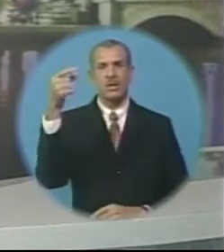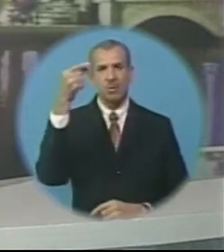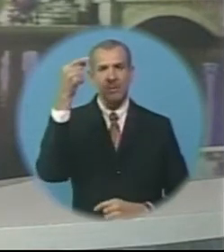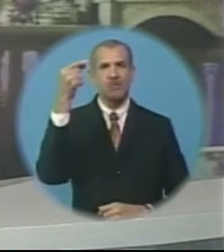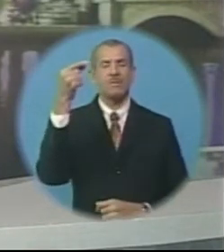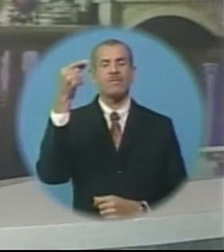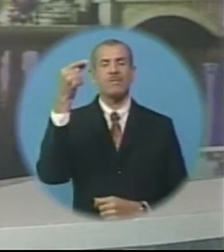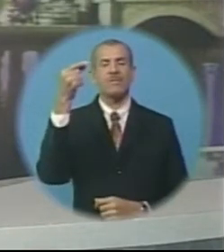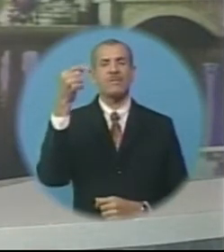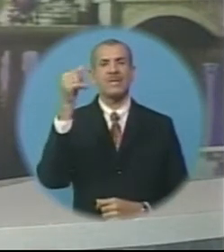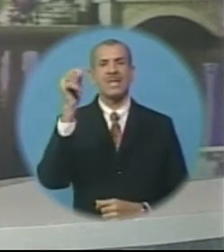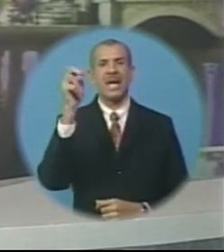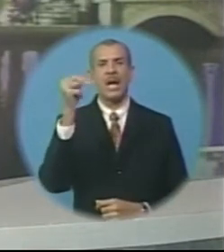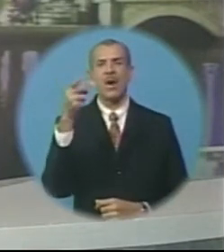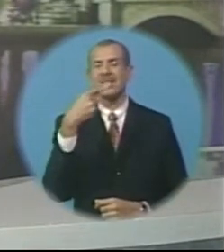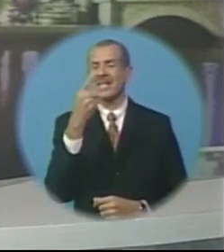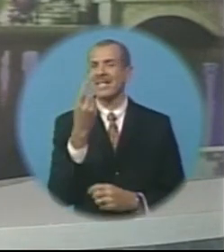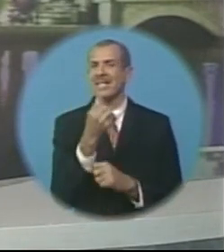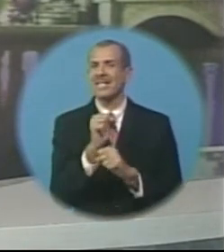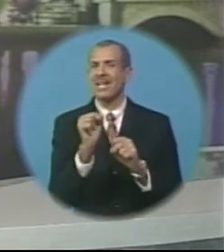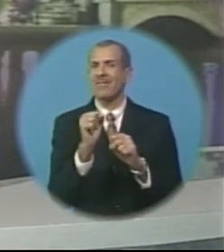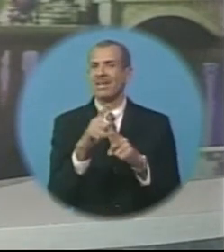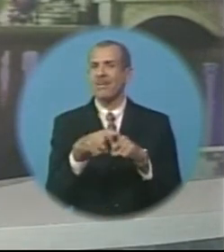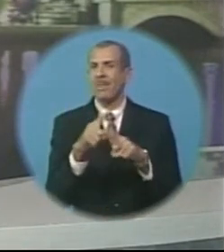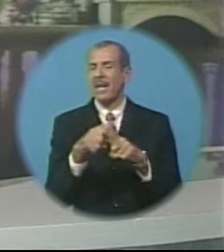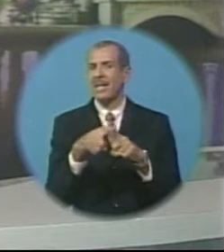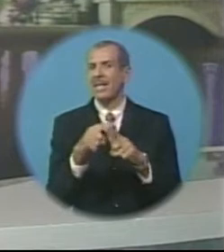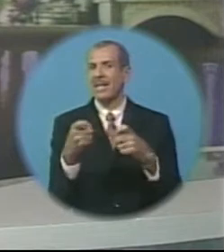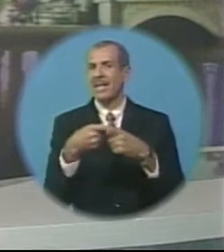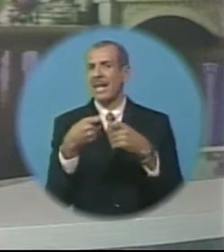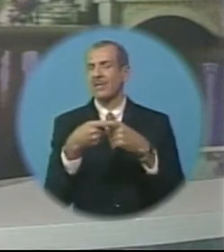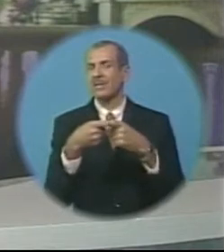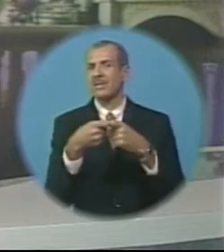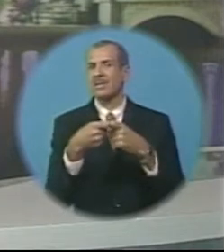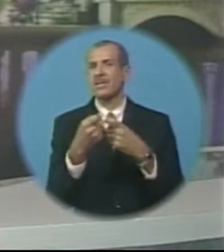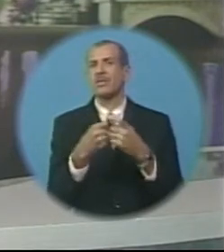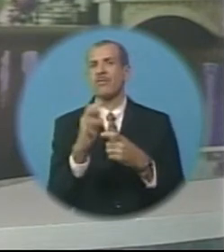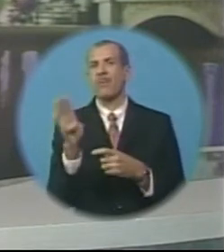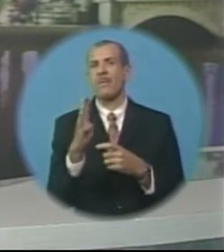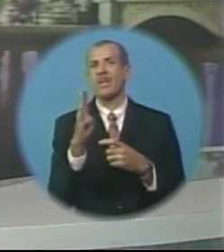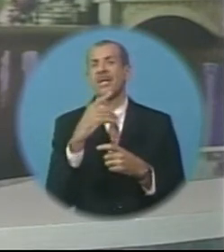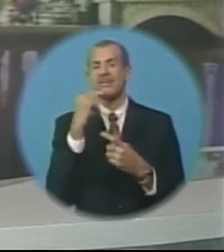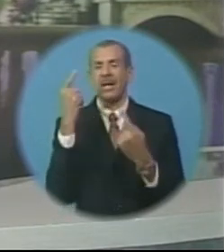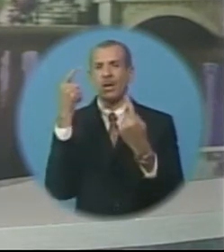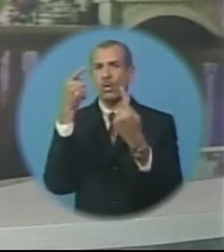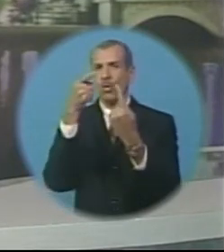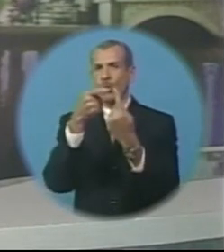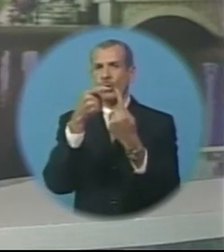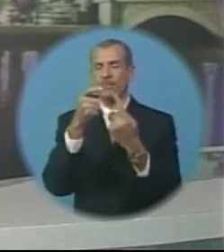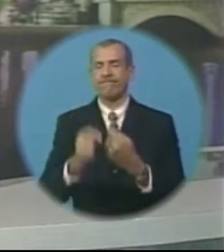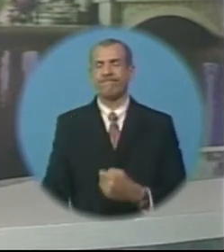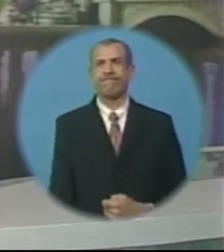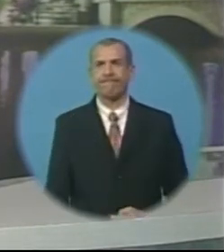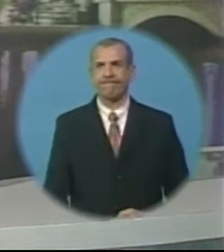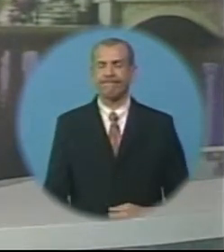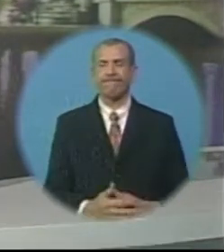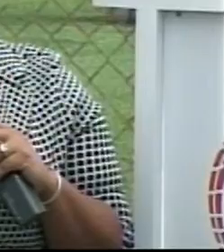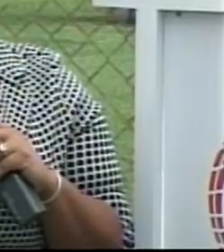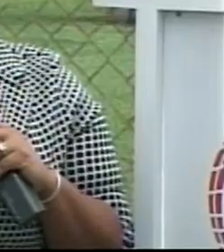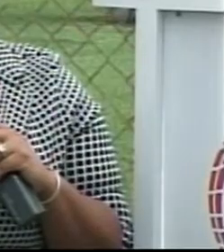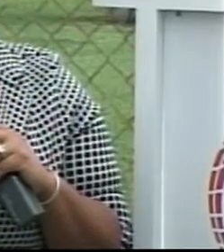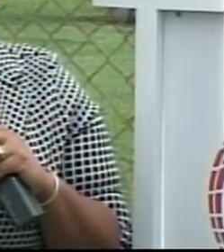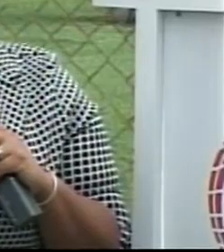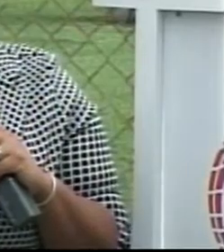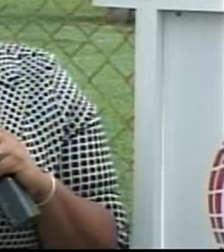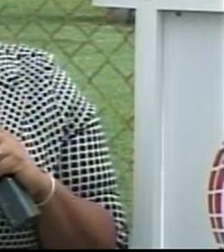Hao says providing a safe and reliable electricity service to Barbadians remains their goal. The Barbados Light and